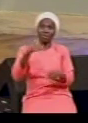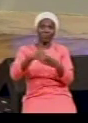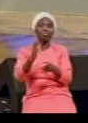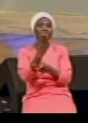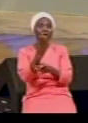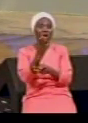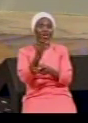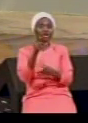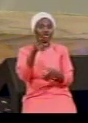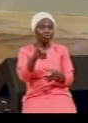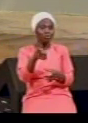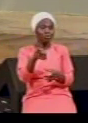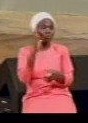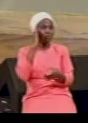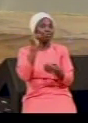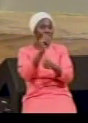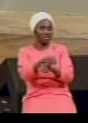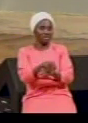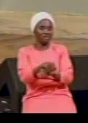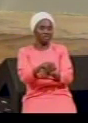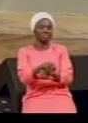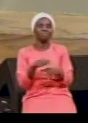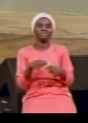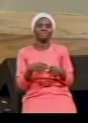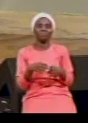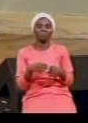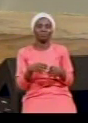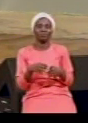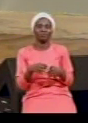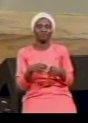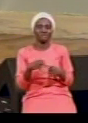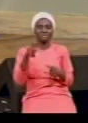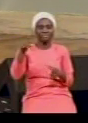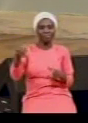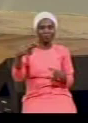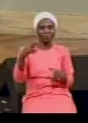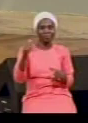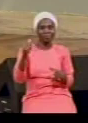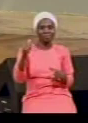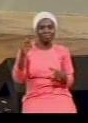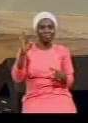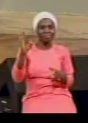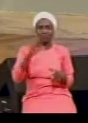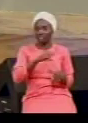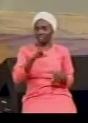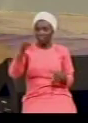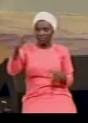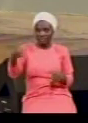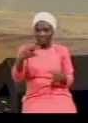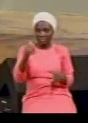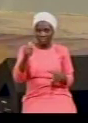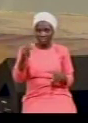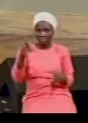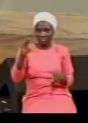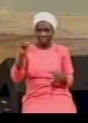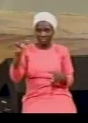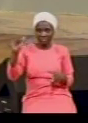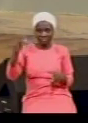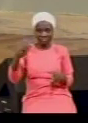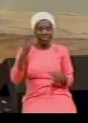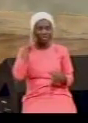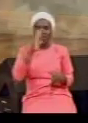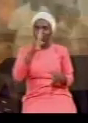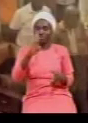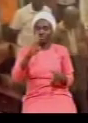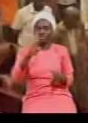are overcomer. Pharaoh will be drowned in the sea.